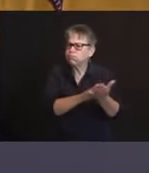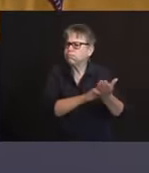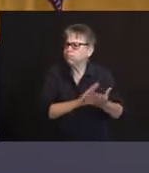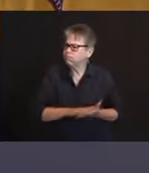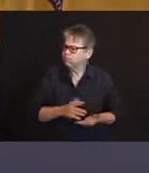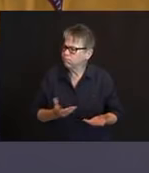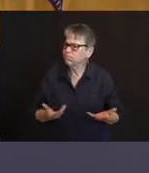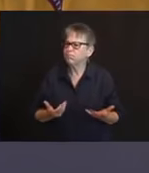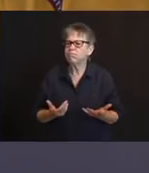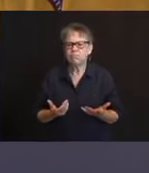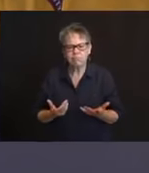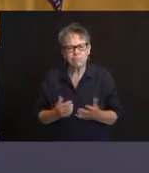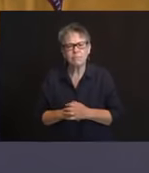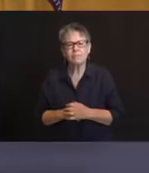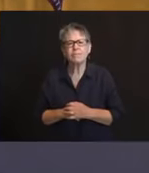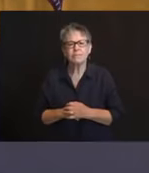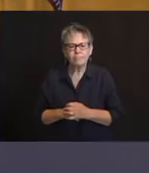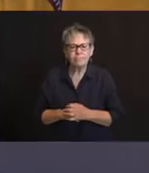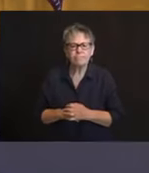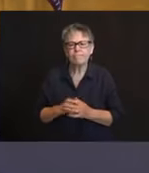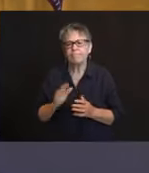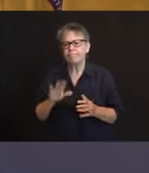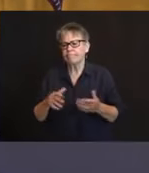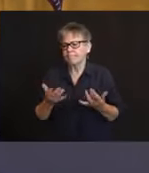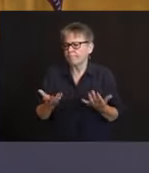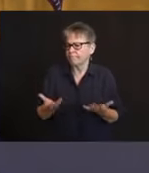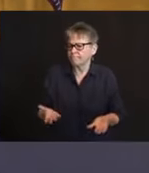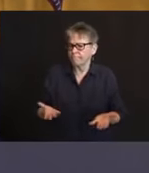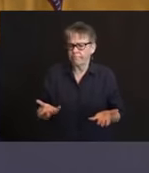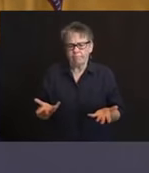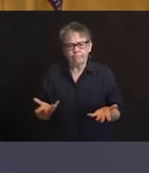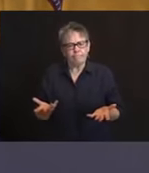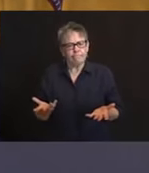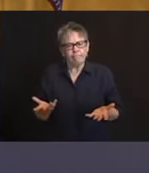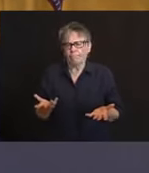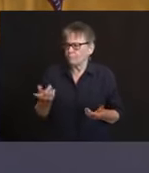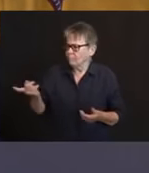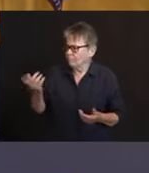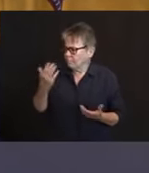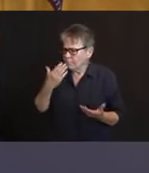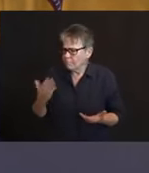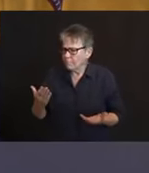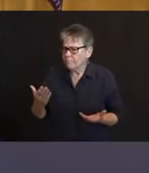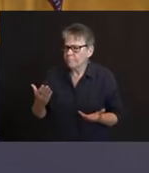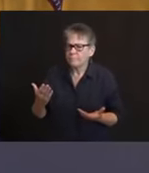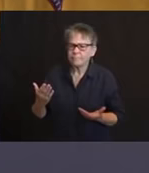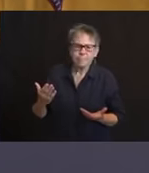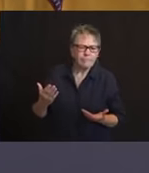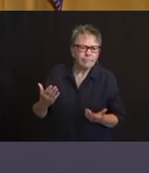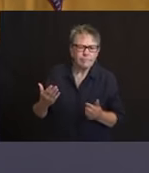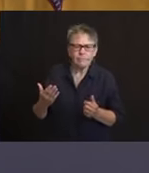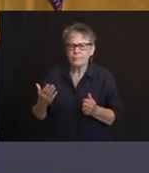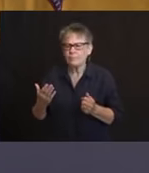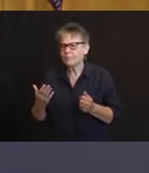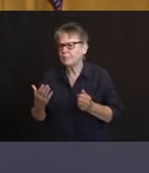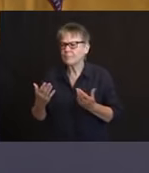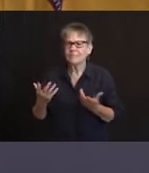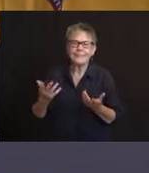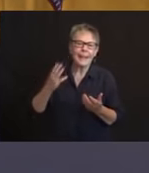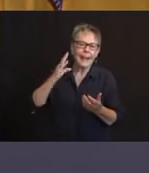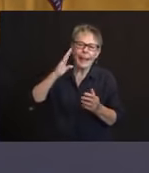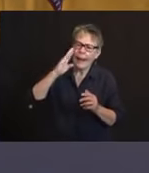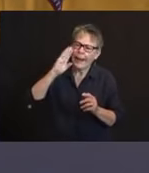Matt. It's a good point to underscore that there's a very small minority of folks who choose to